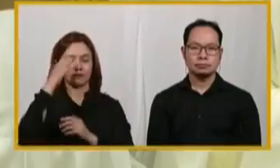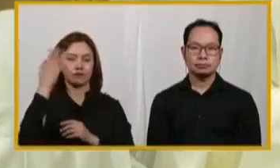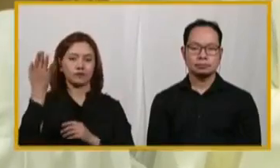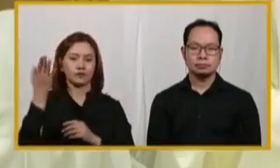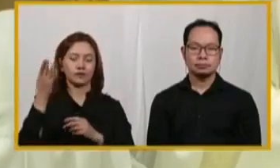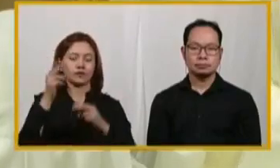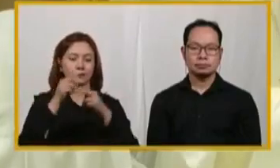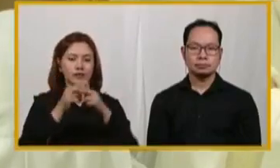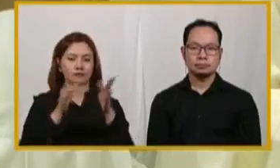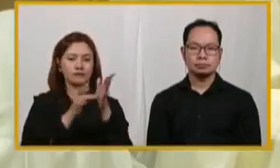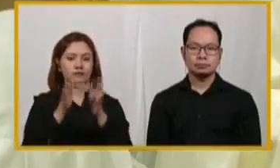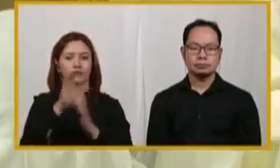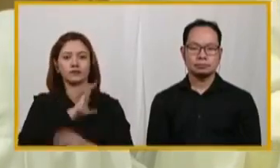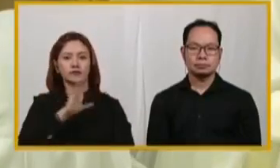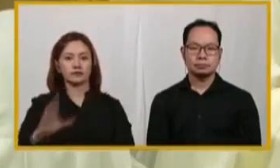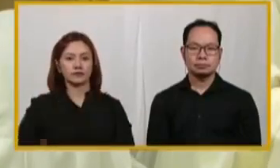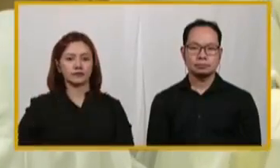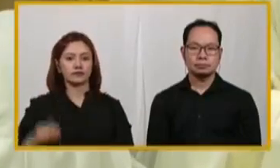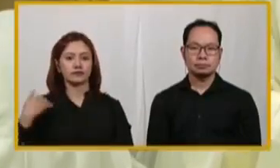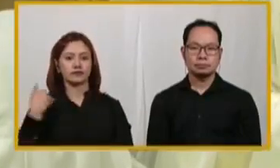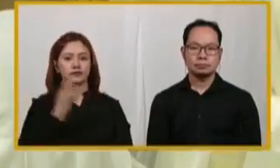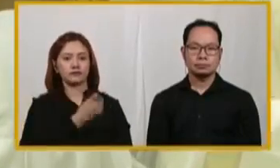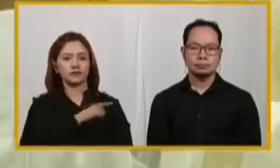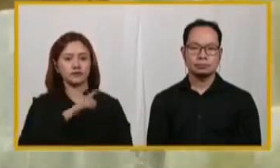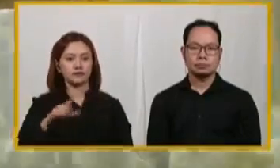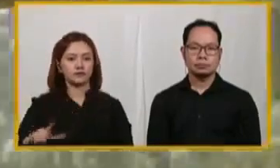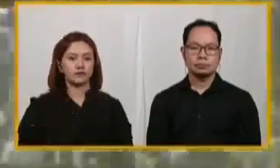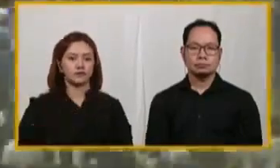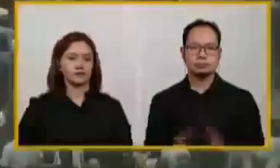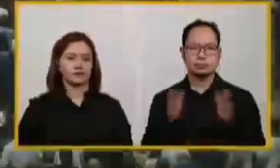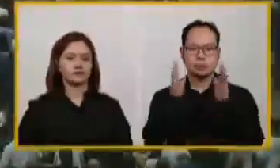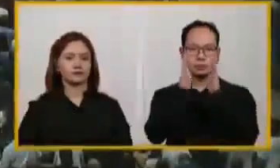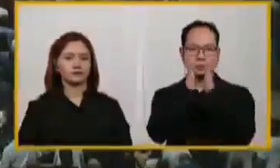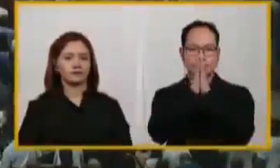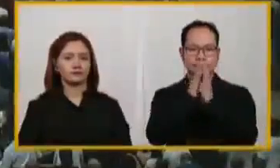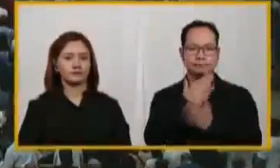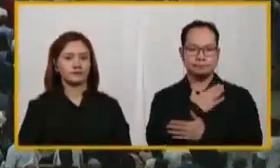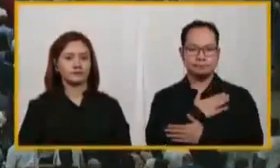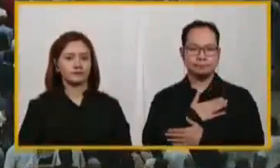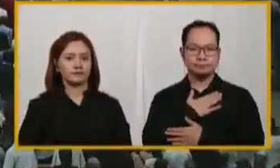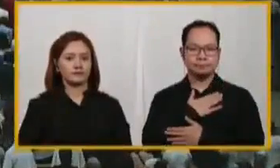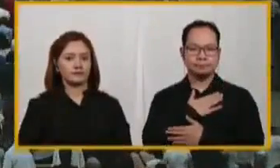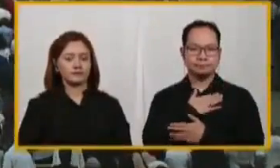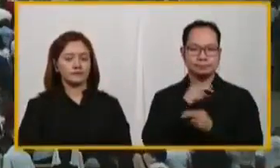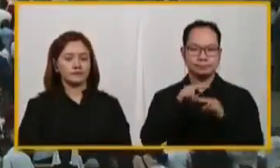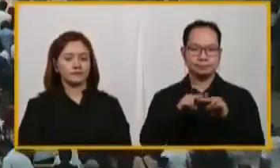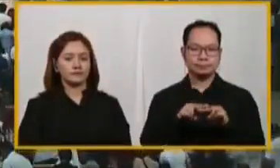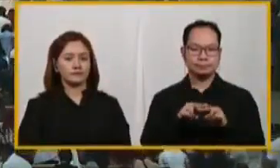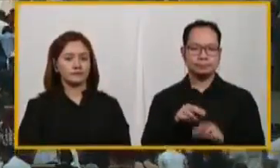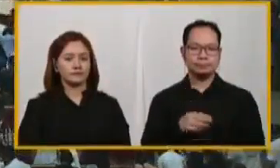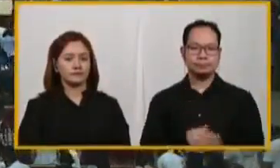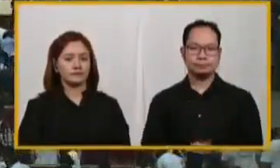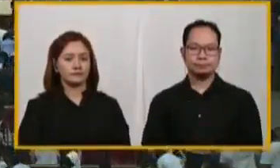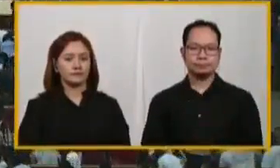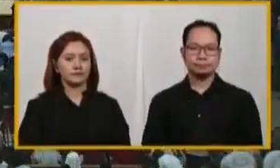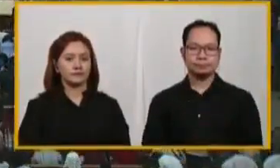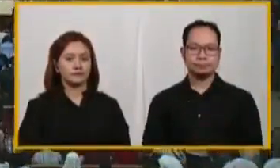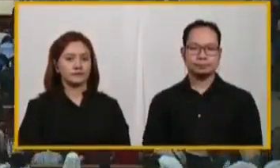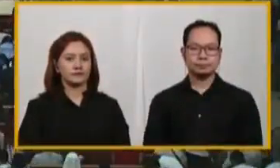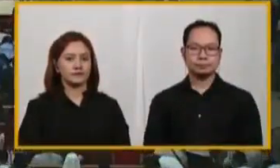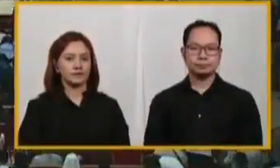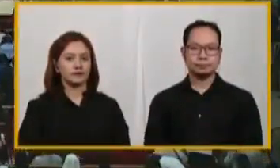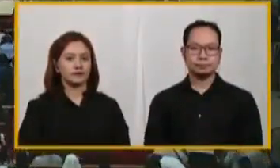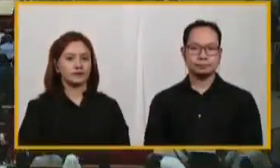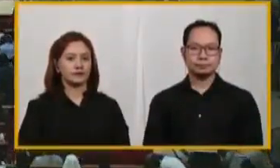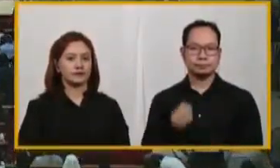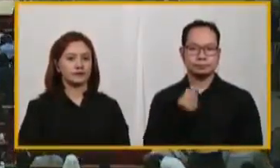name of Jesus Christ, our Lord. Amen. Please be seated. Our collection in this evening's Mass